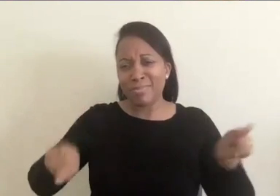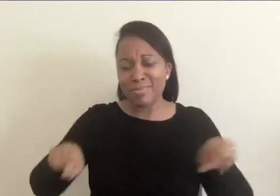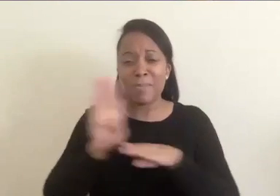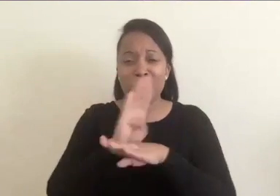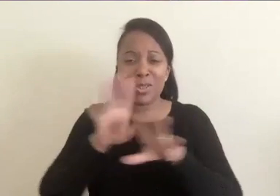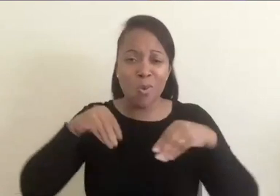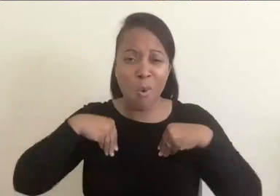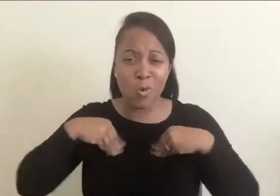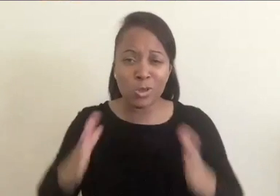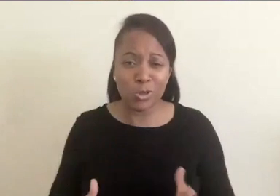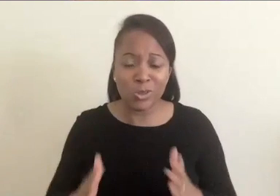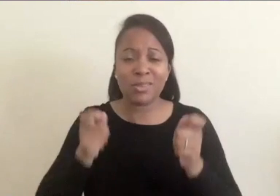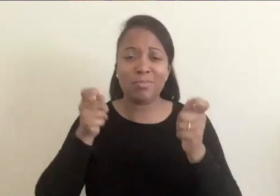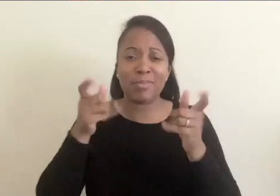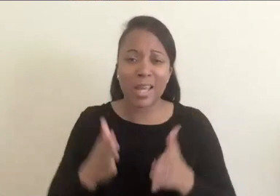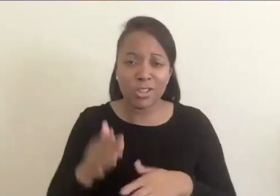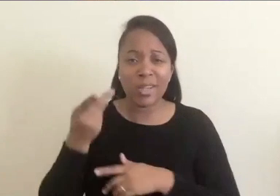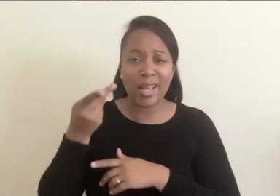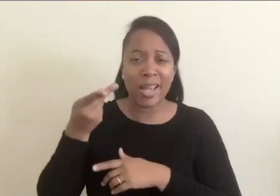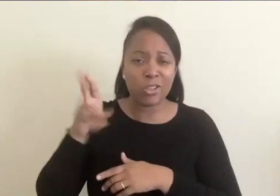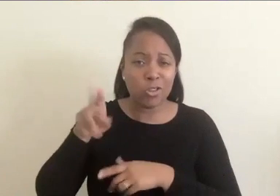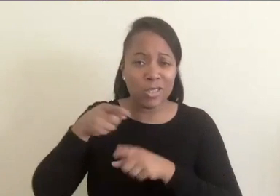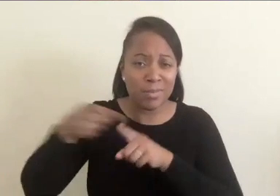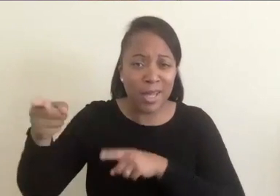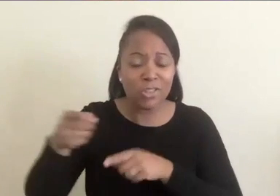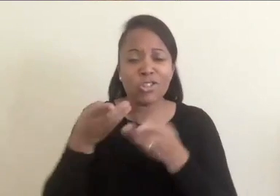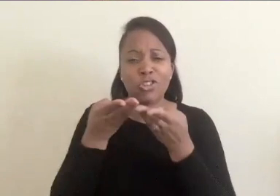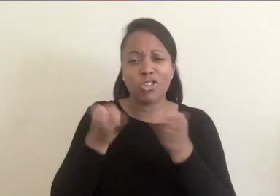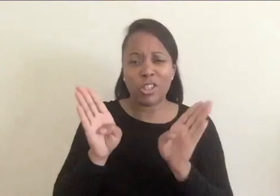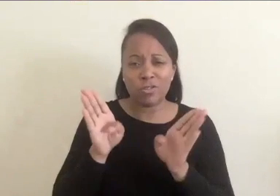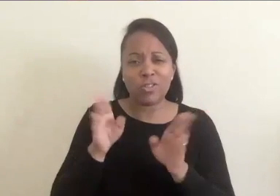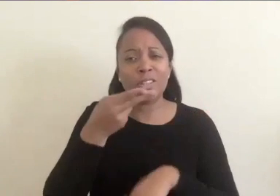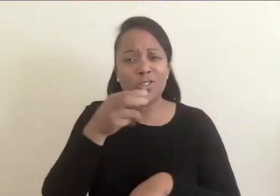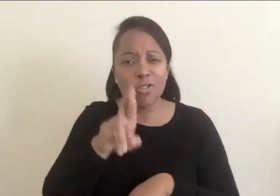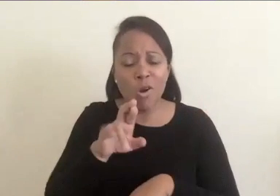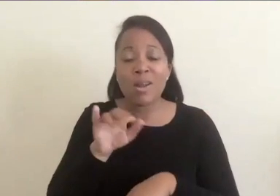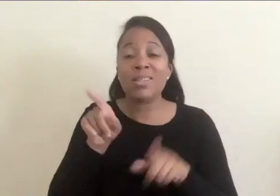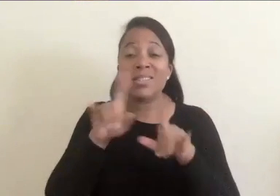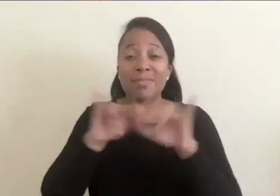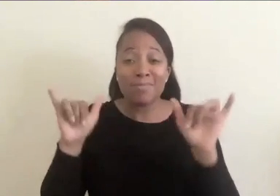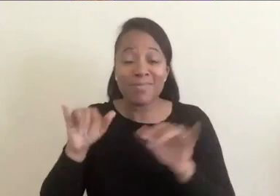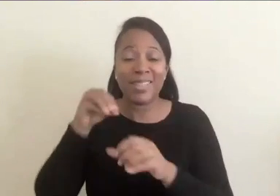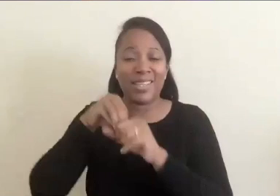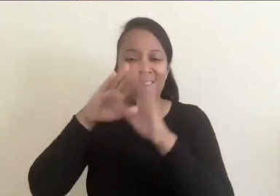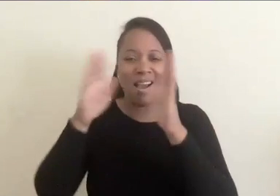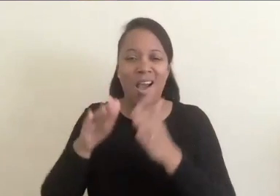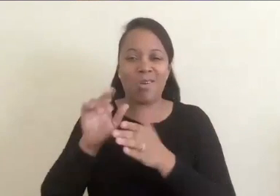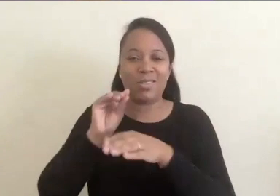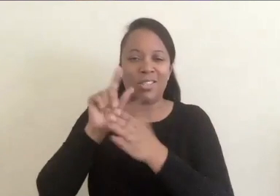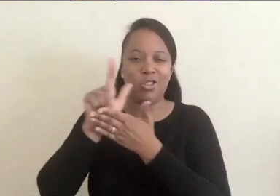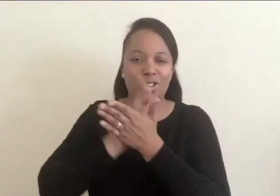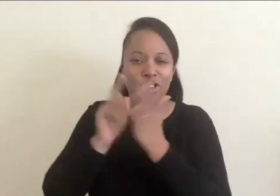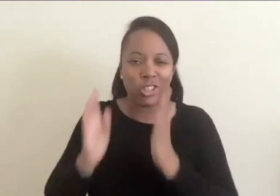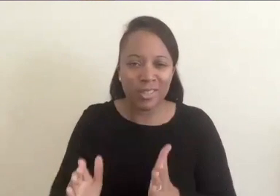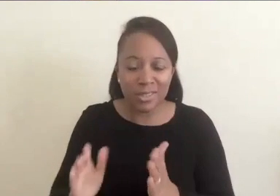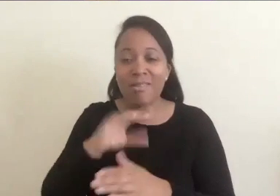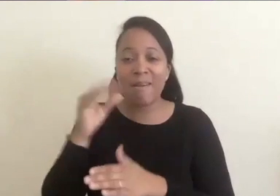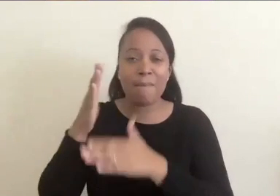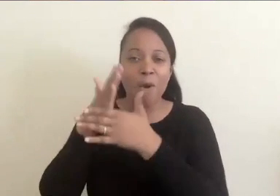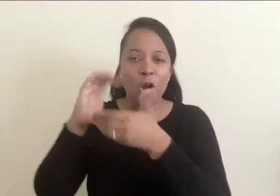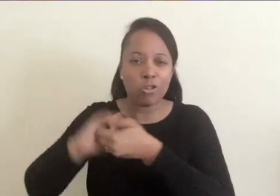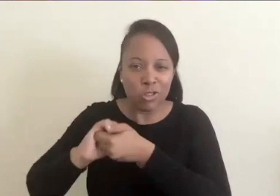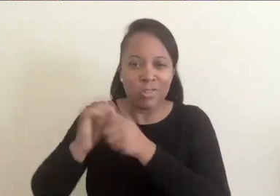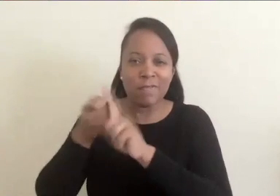business owners and managers, HR specialists and generalists, as well as in-house counsel attorneys and partners at law